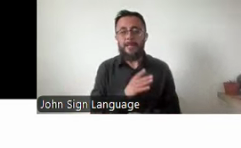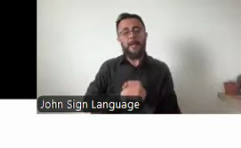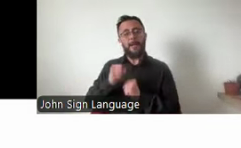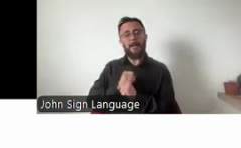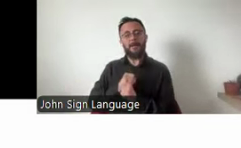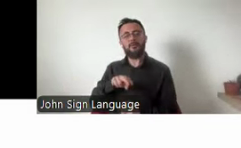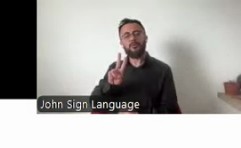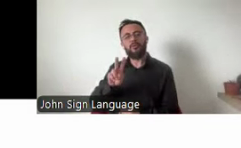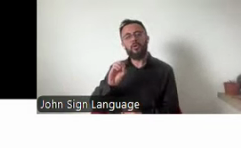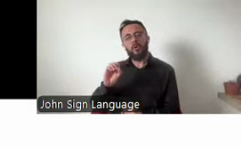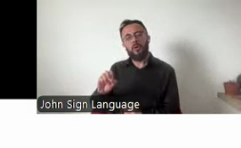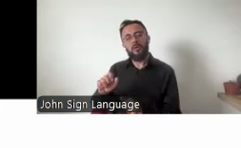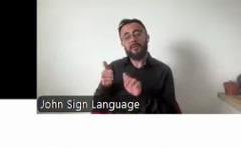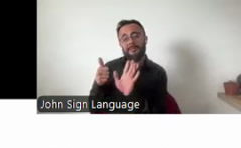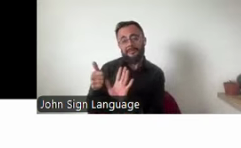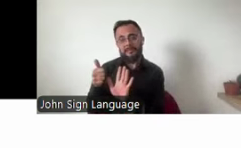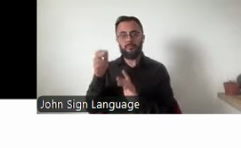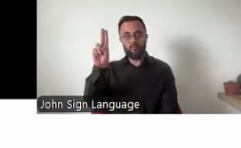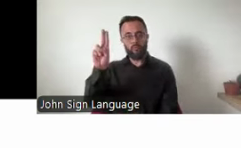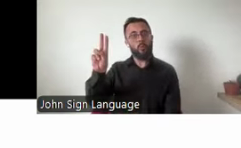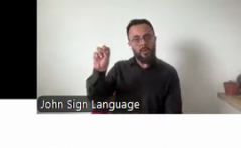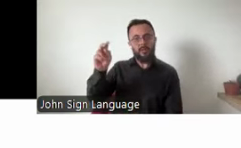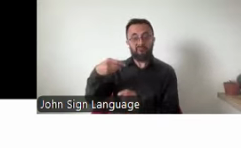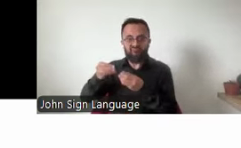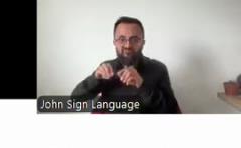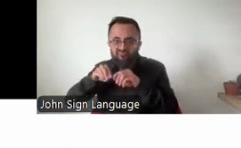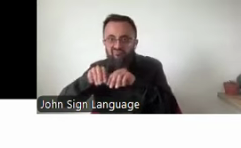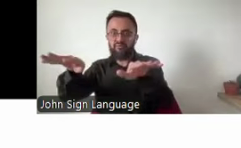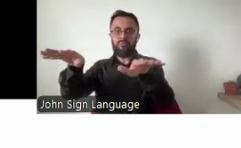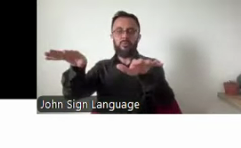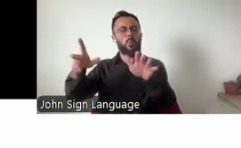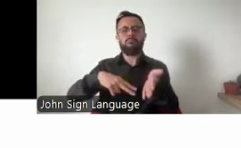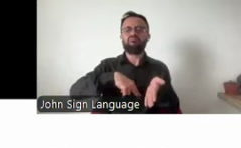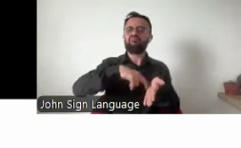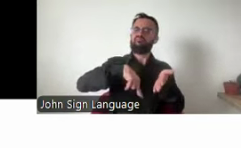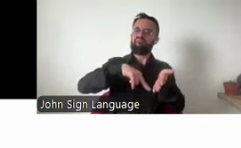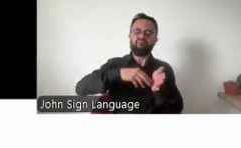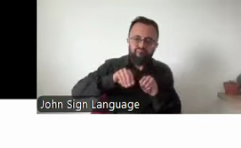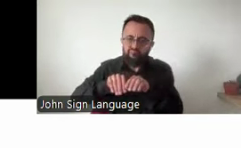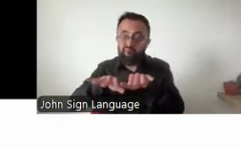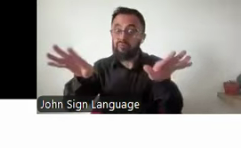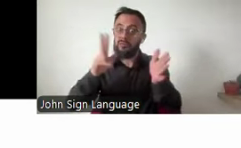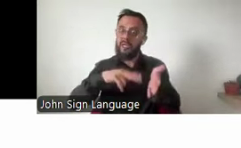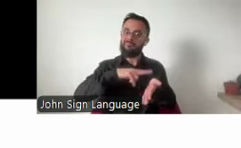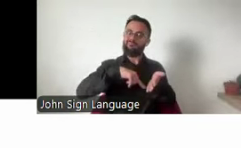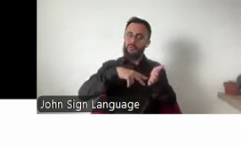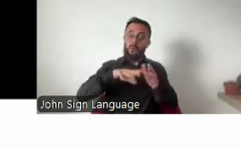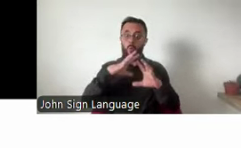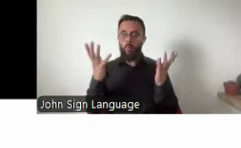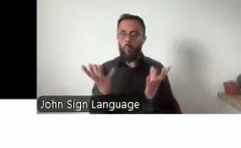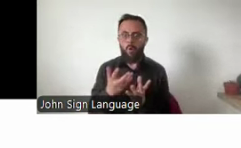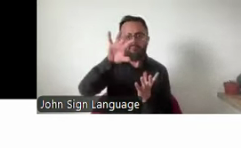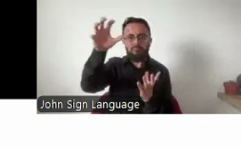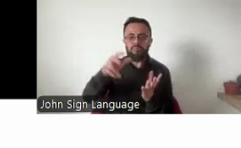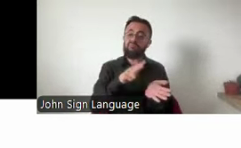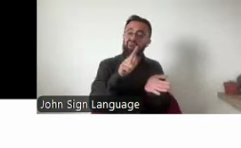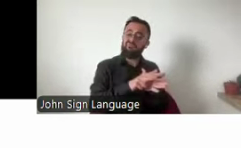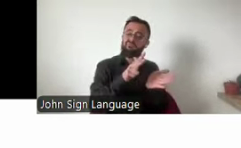published and it's been ratified by most of the world's countries. And within this convention